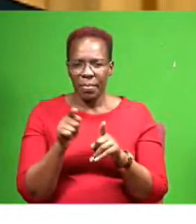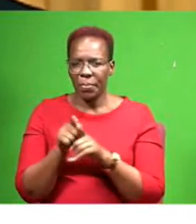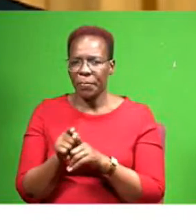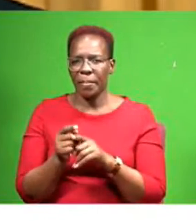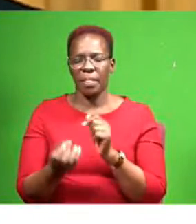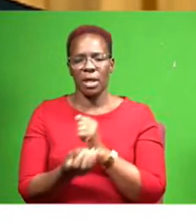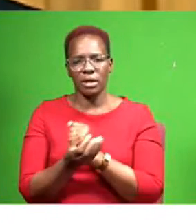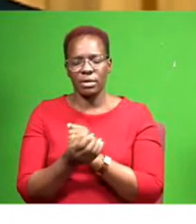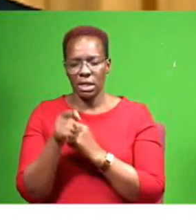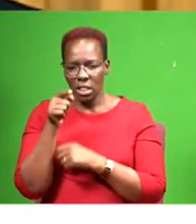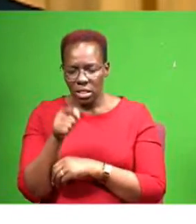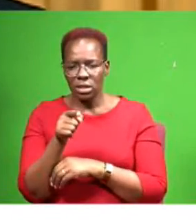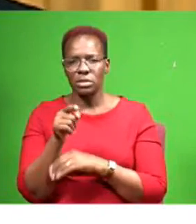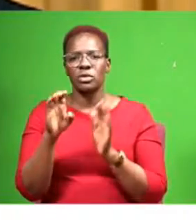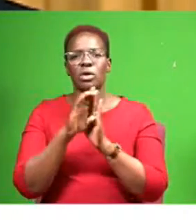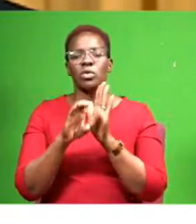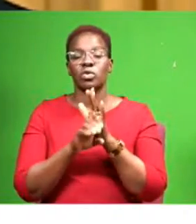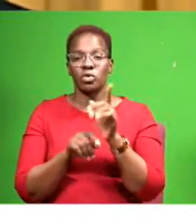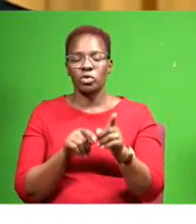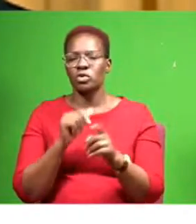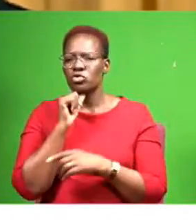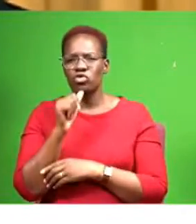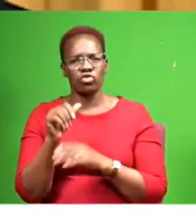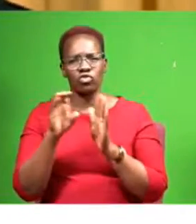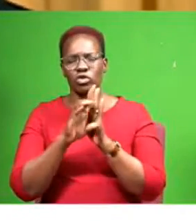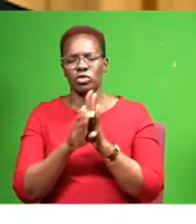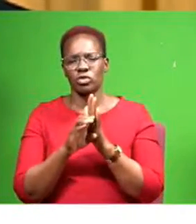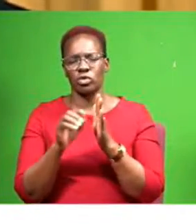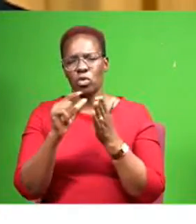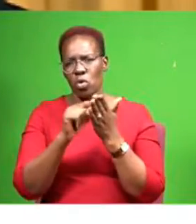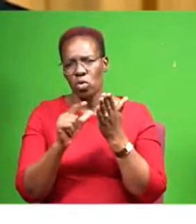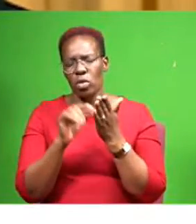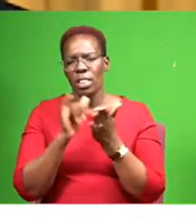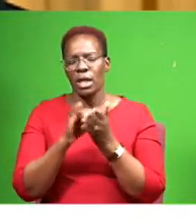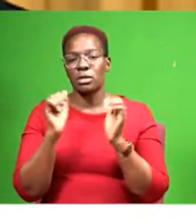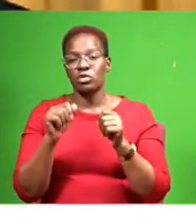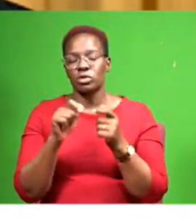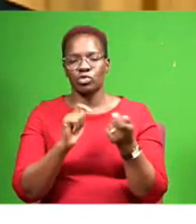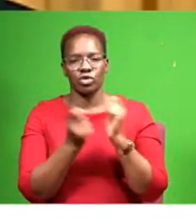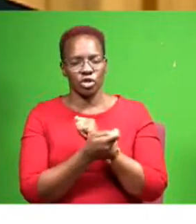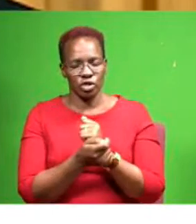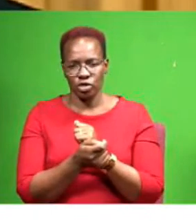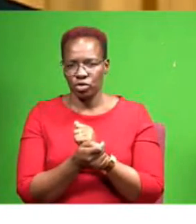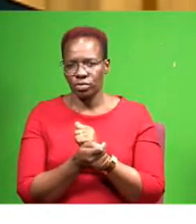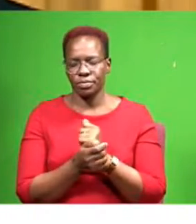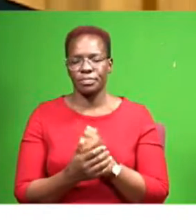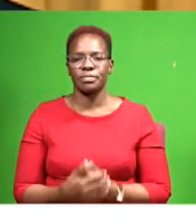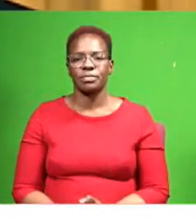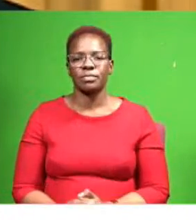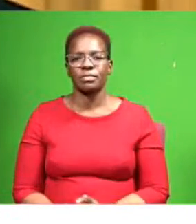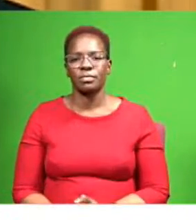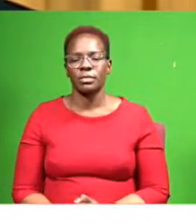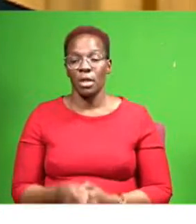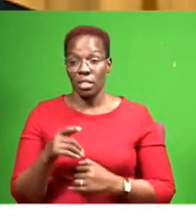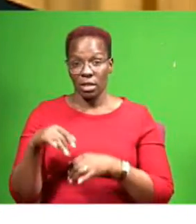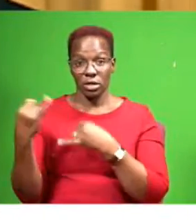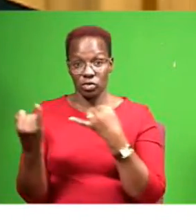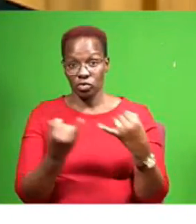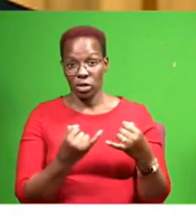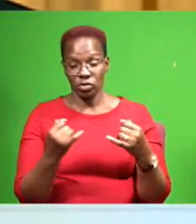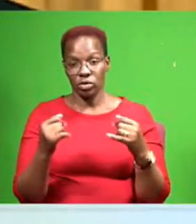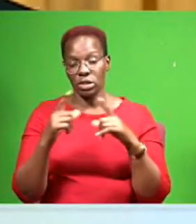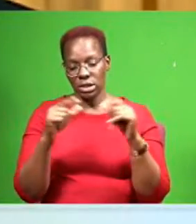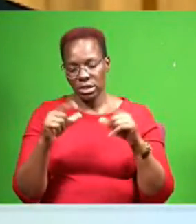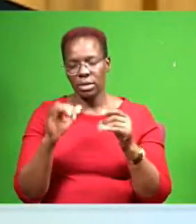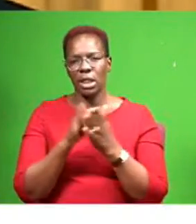that the preamble to the Constitution is not a constitutional clause that can be amended. It's an introductory statement